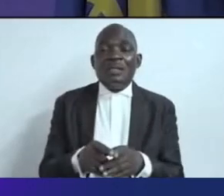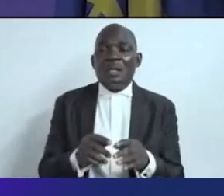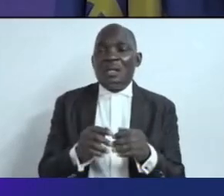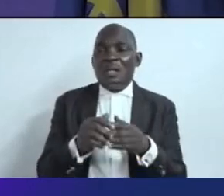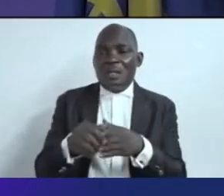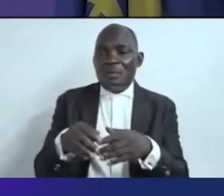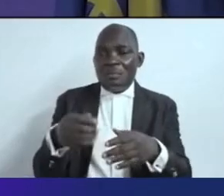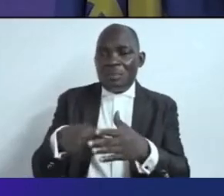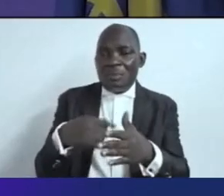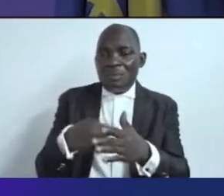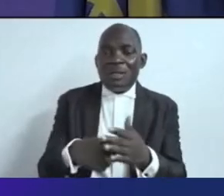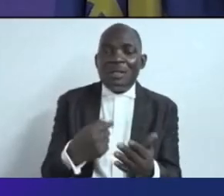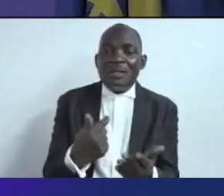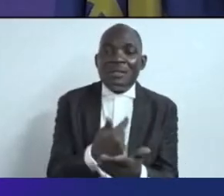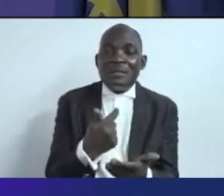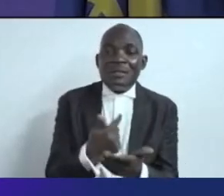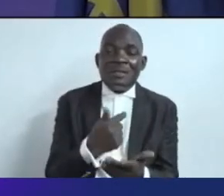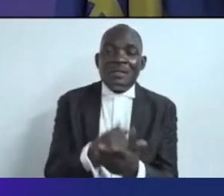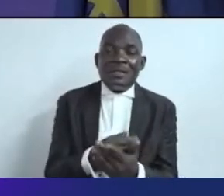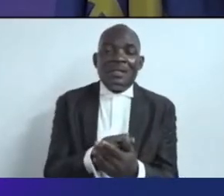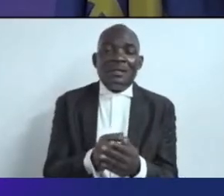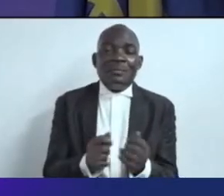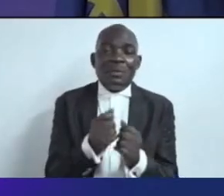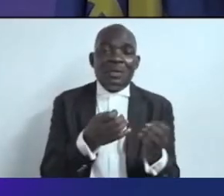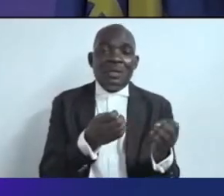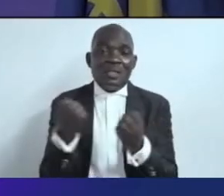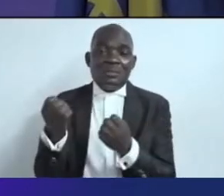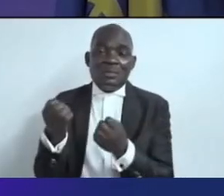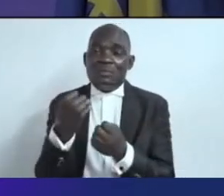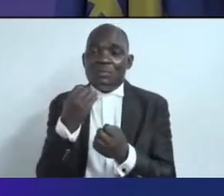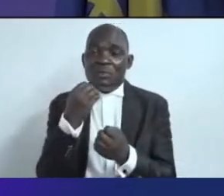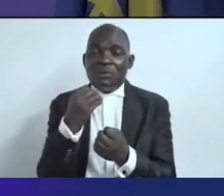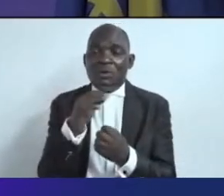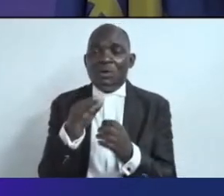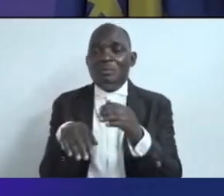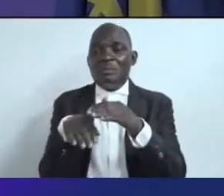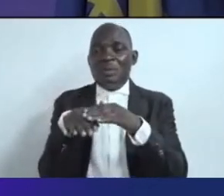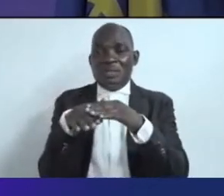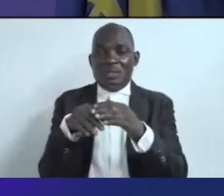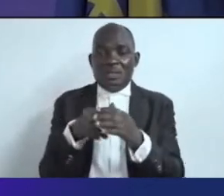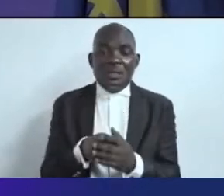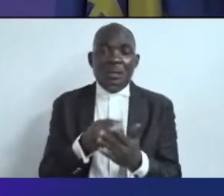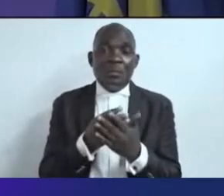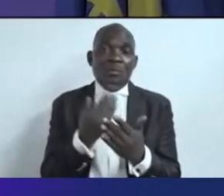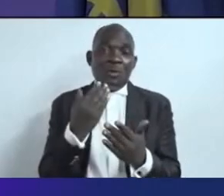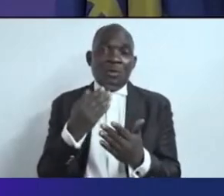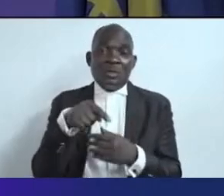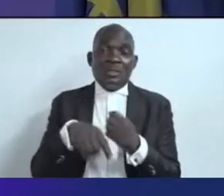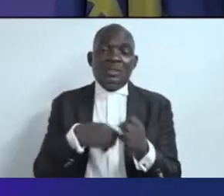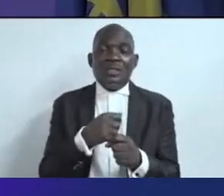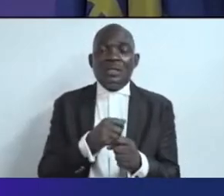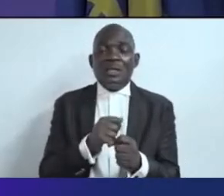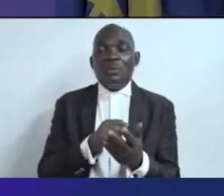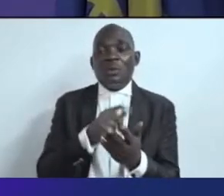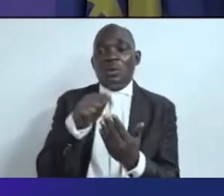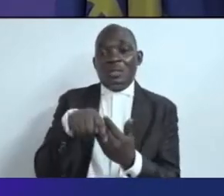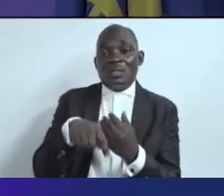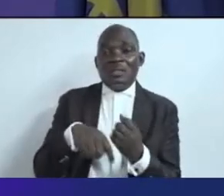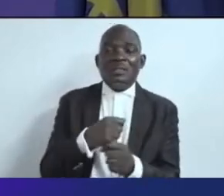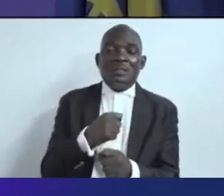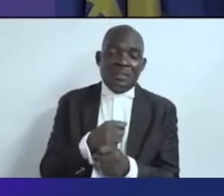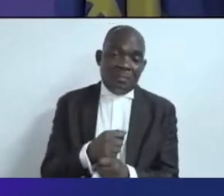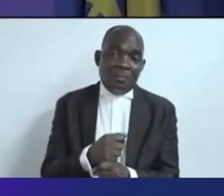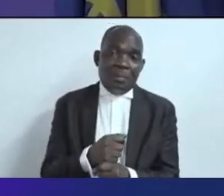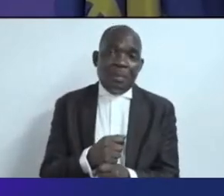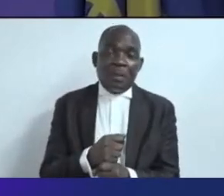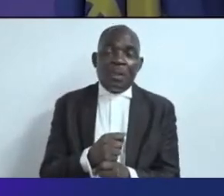the prices of Ghana's major export commodities were mixed. From the beginning of the year to August